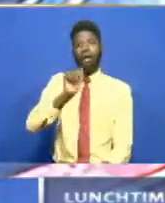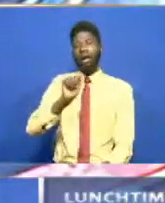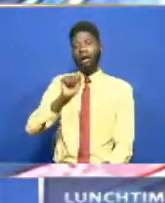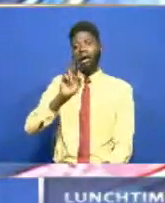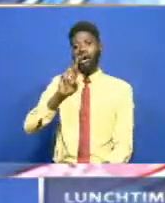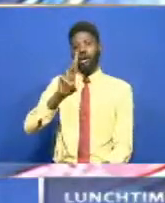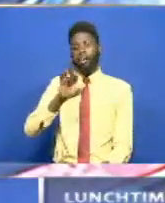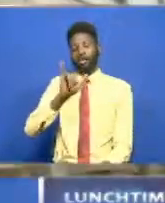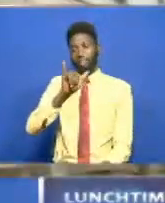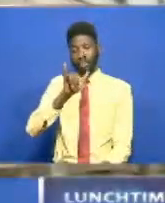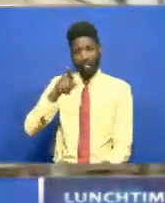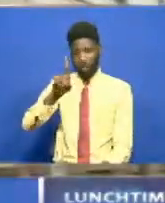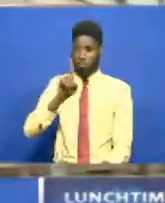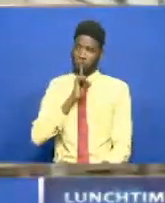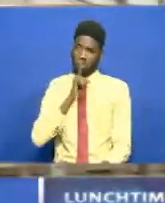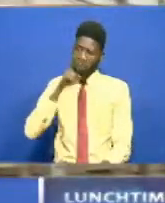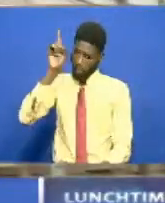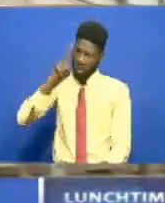office.